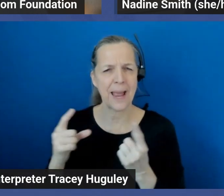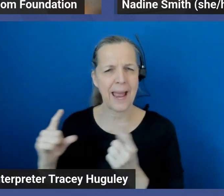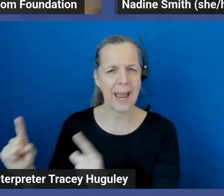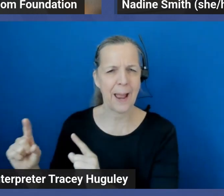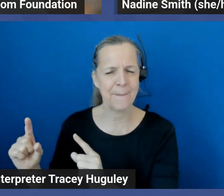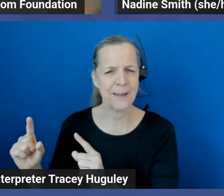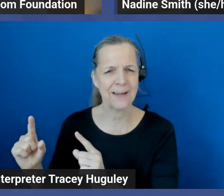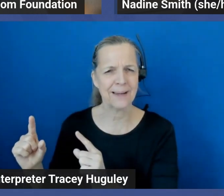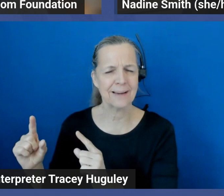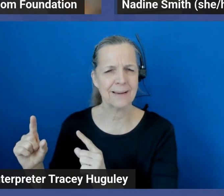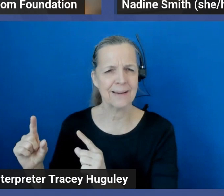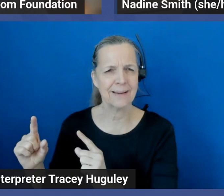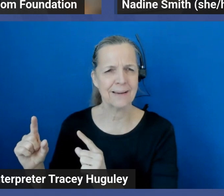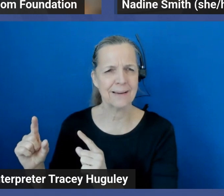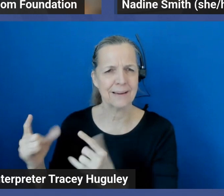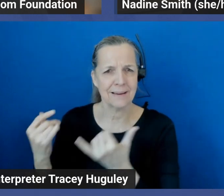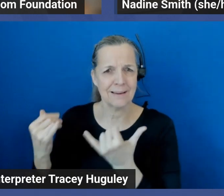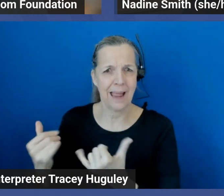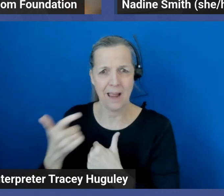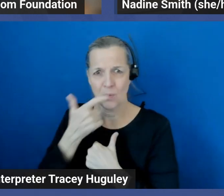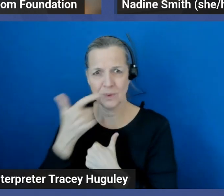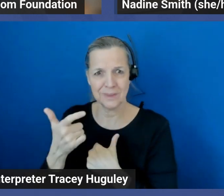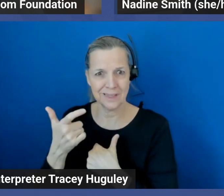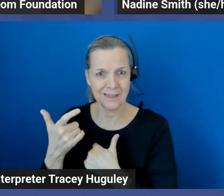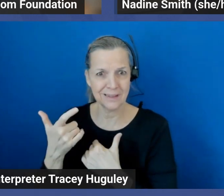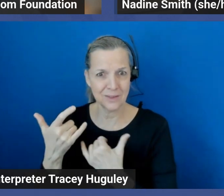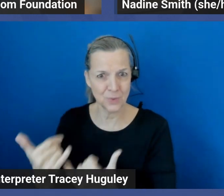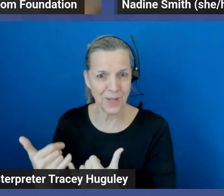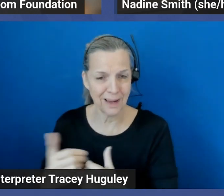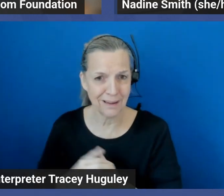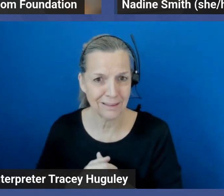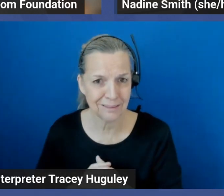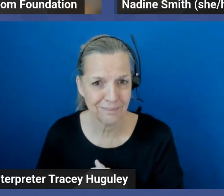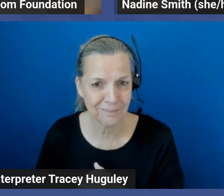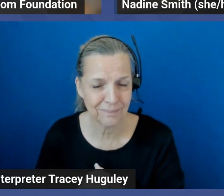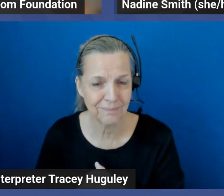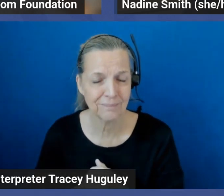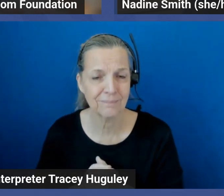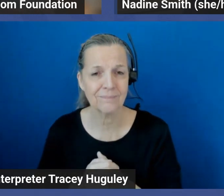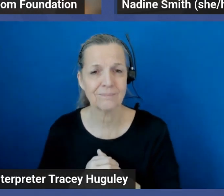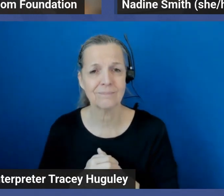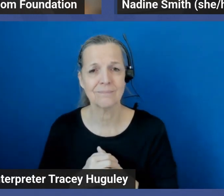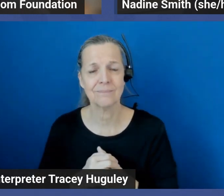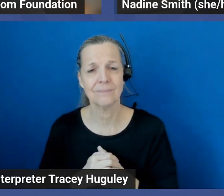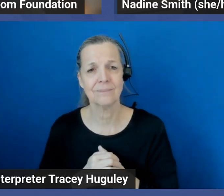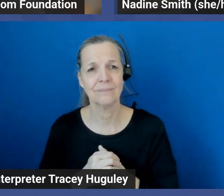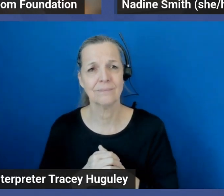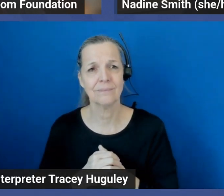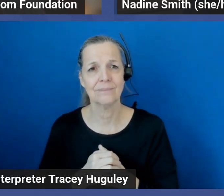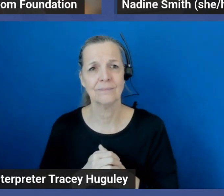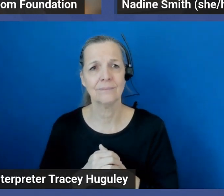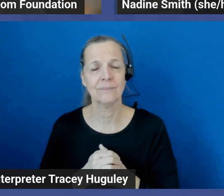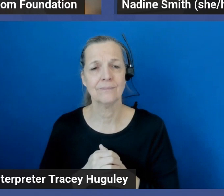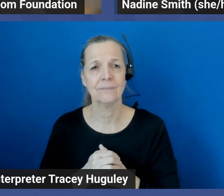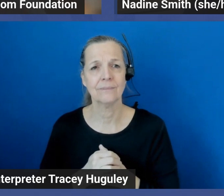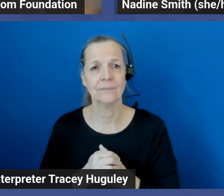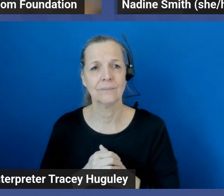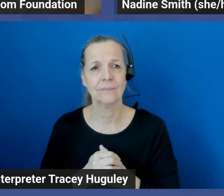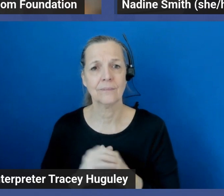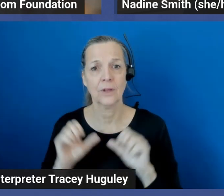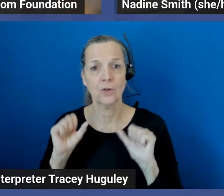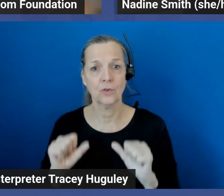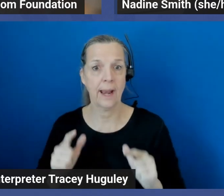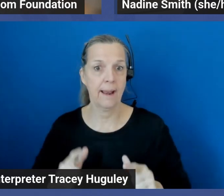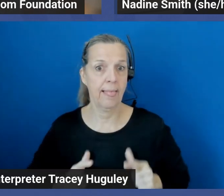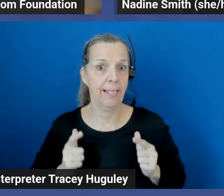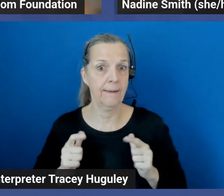in some ways, what we're seeing today, where you can all live together until